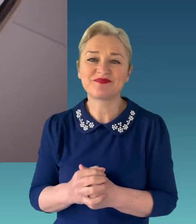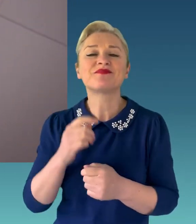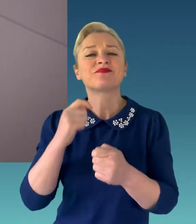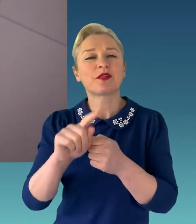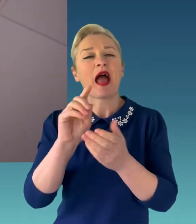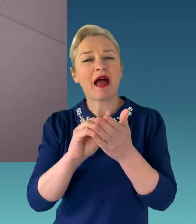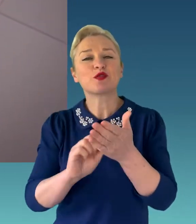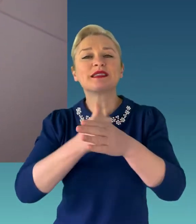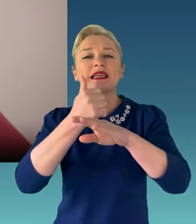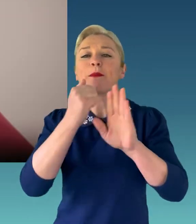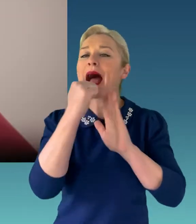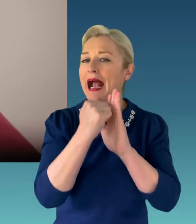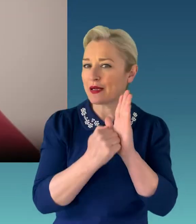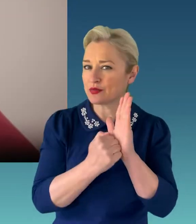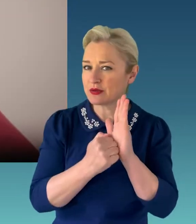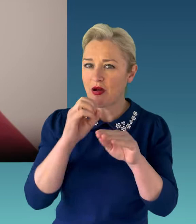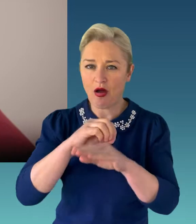with an account on the Mapillary website.